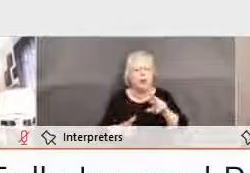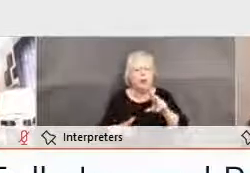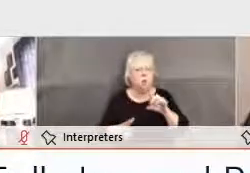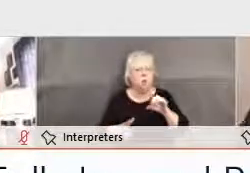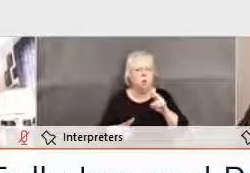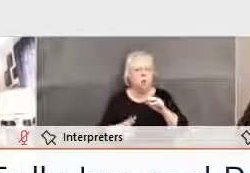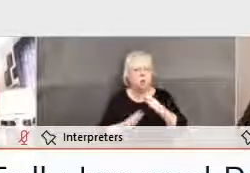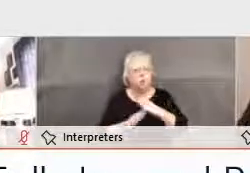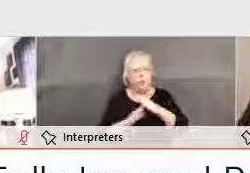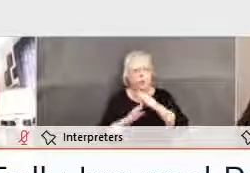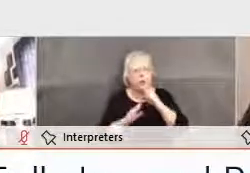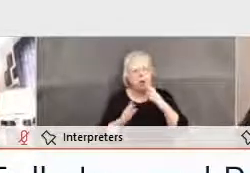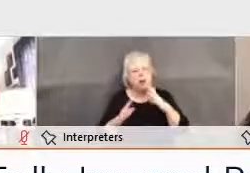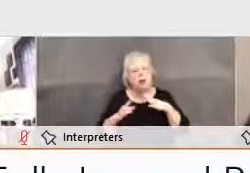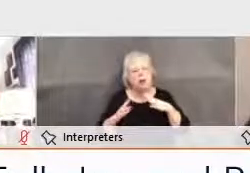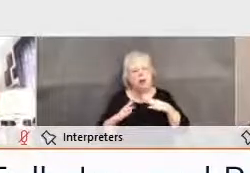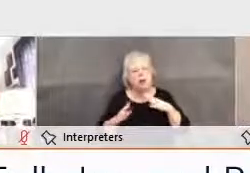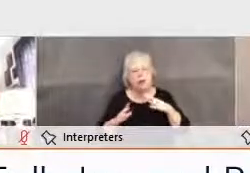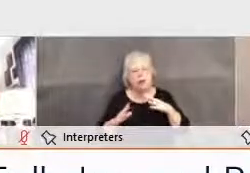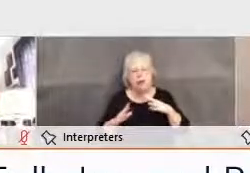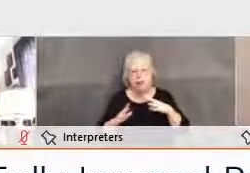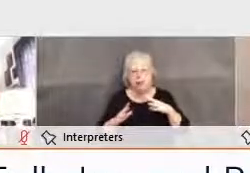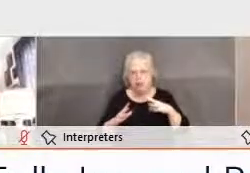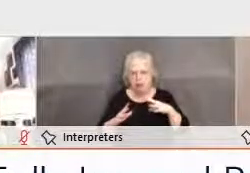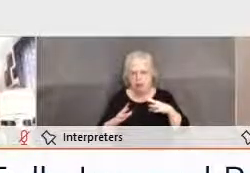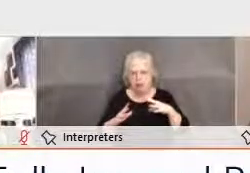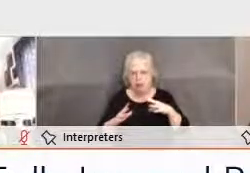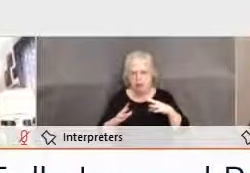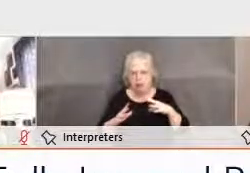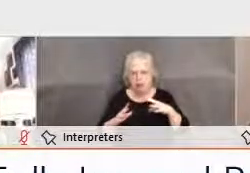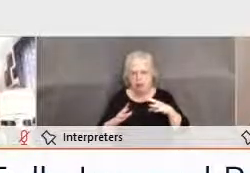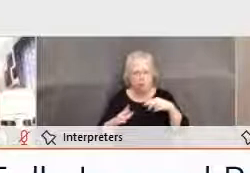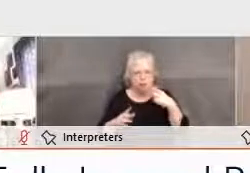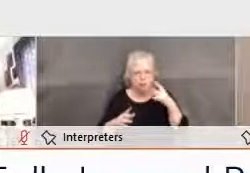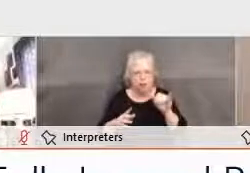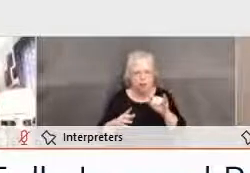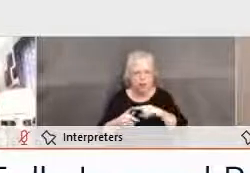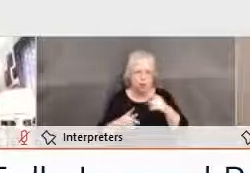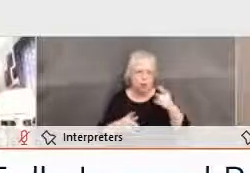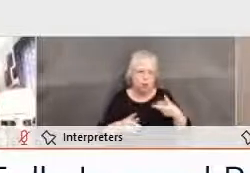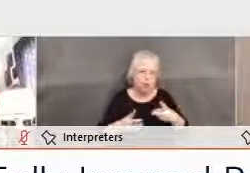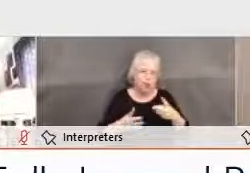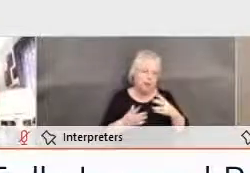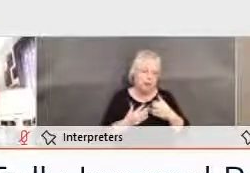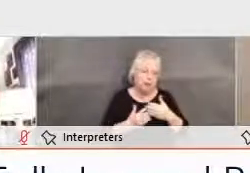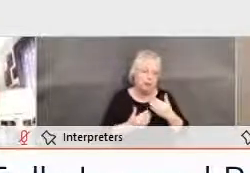the projected 2020 premiums, and 1/12 of that's pretty simple math,